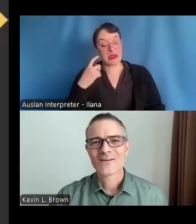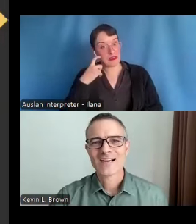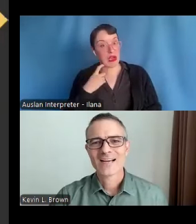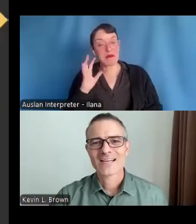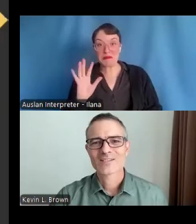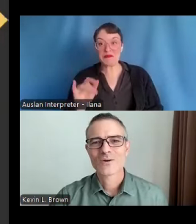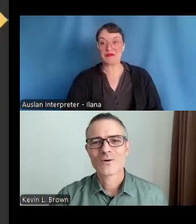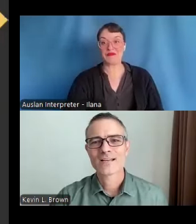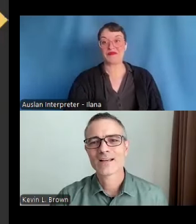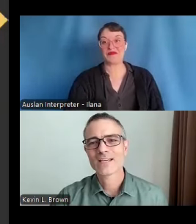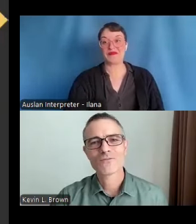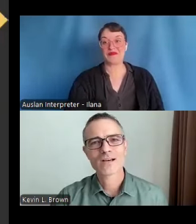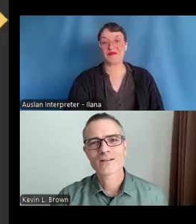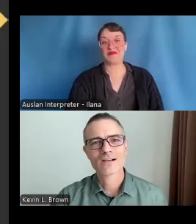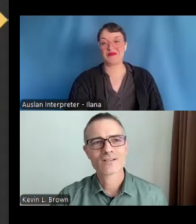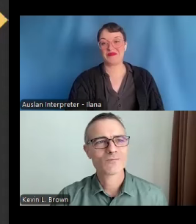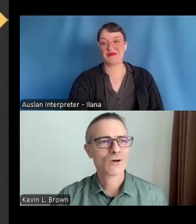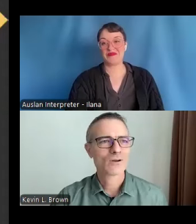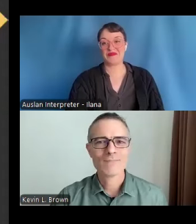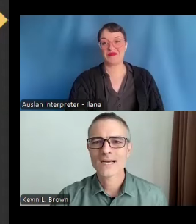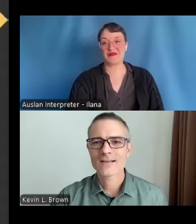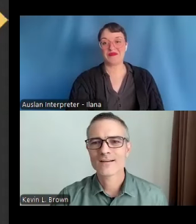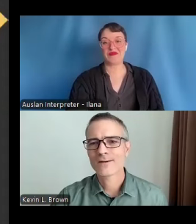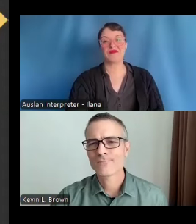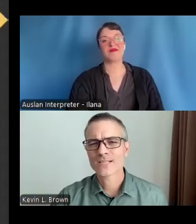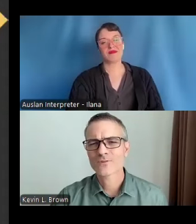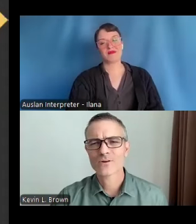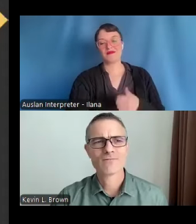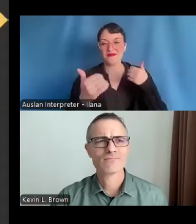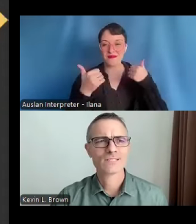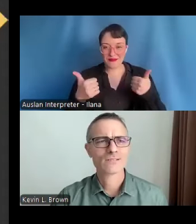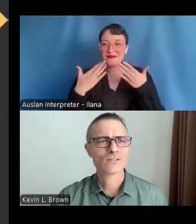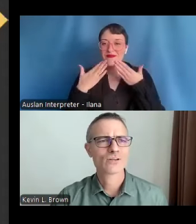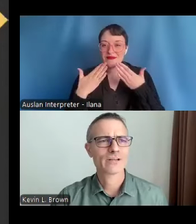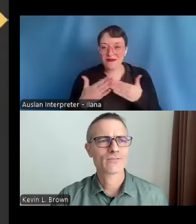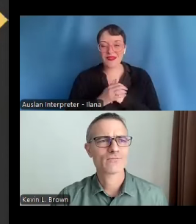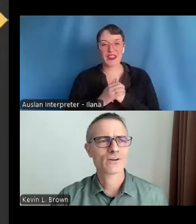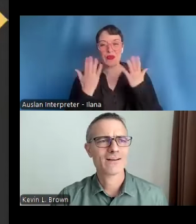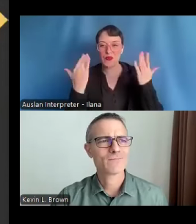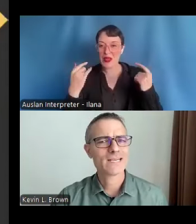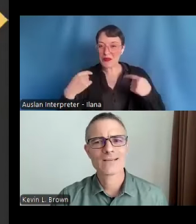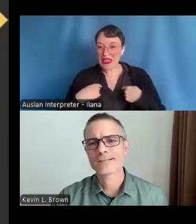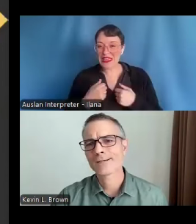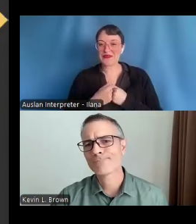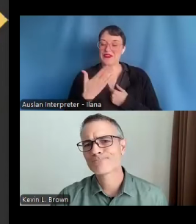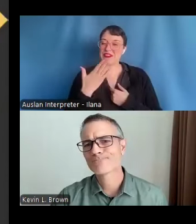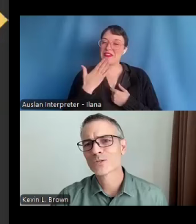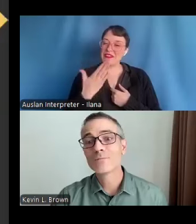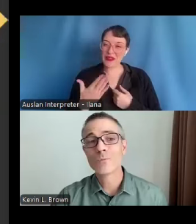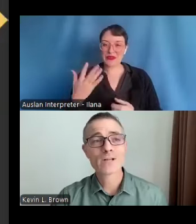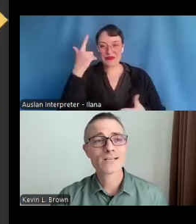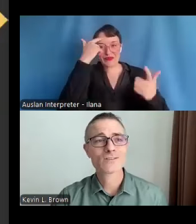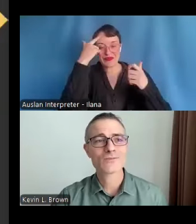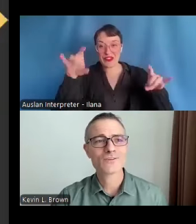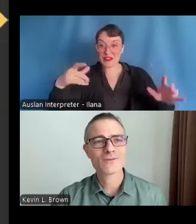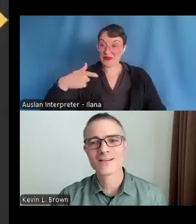All right. So yeah, thank you for that awesome welcome, Matt. Thanks for Creative Australia for having me. Good